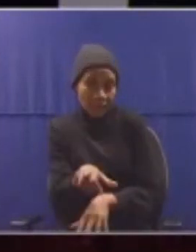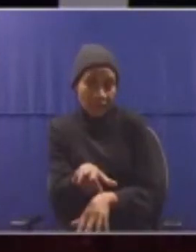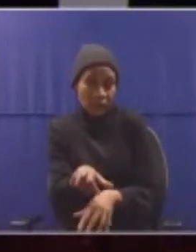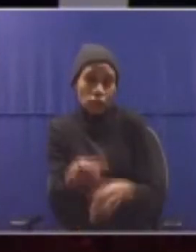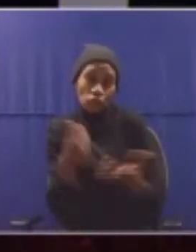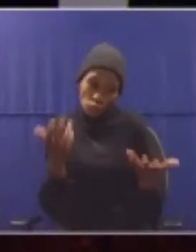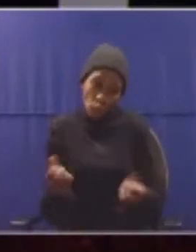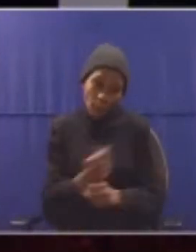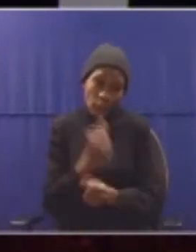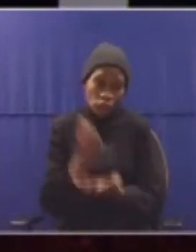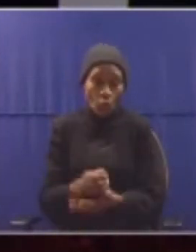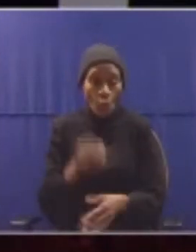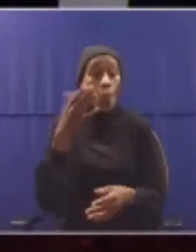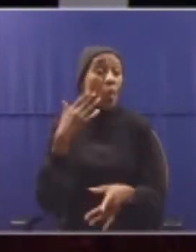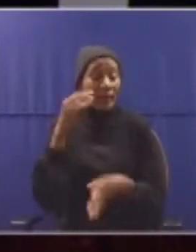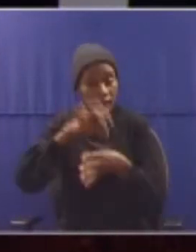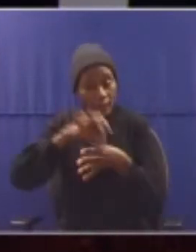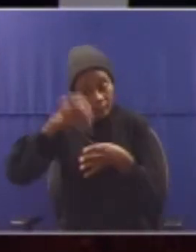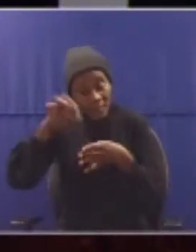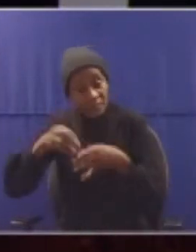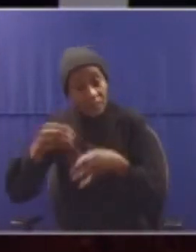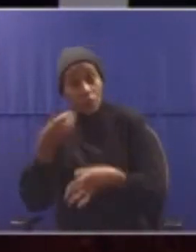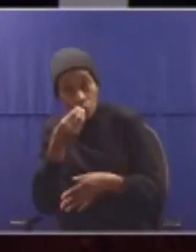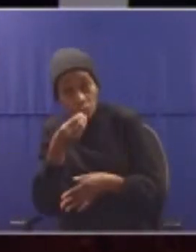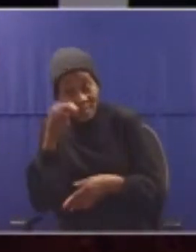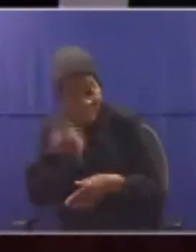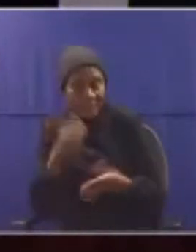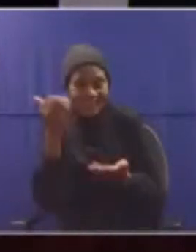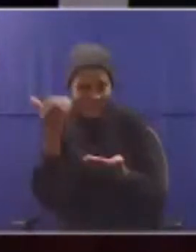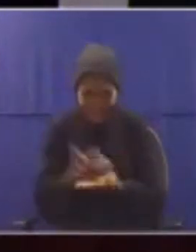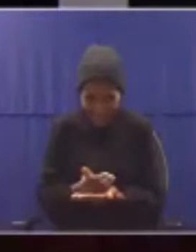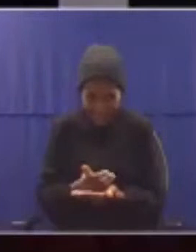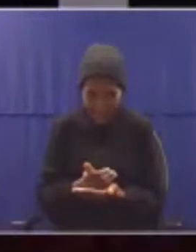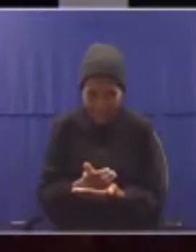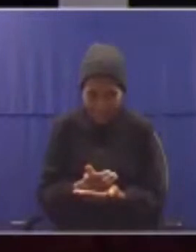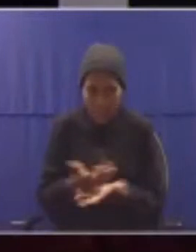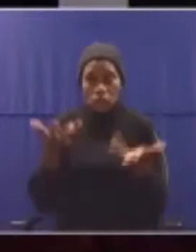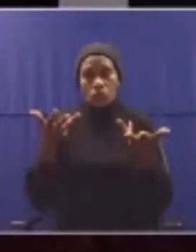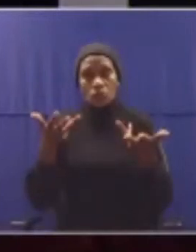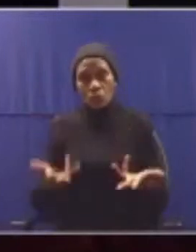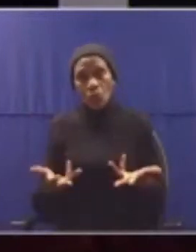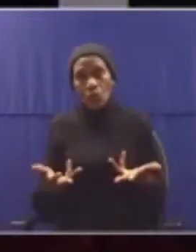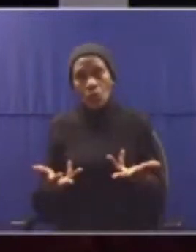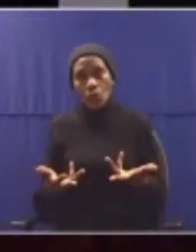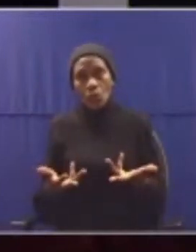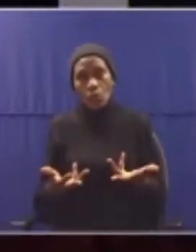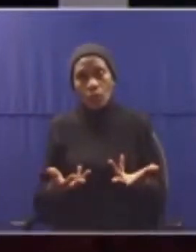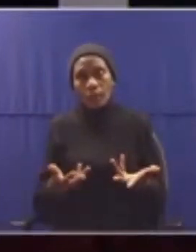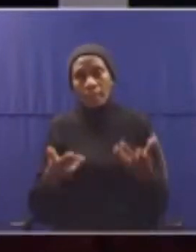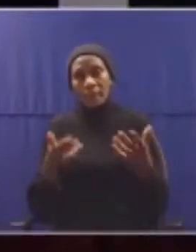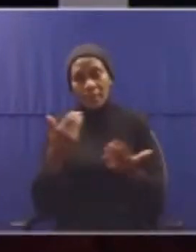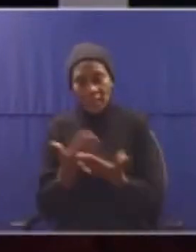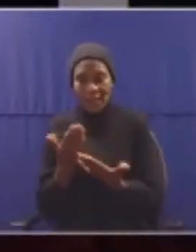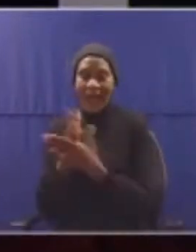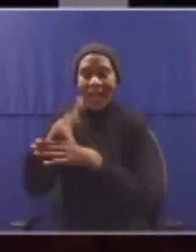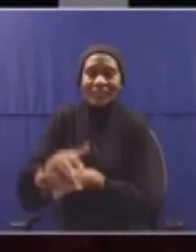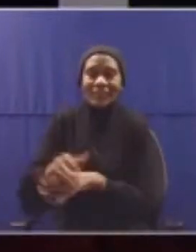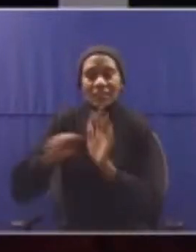food safety and quality requirements, and thus ease access to